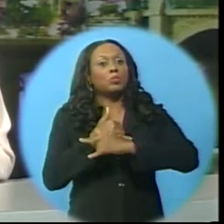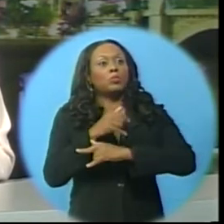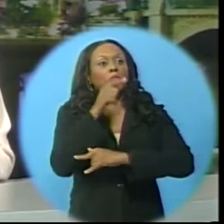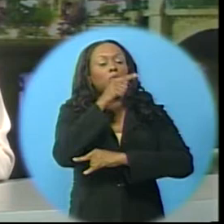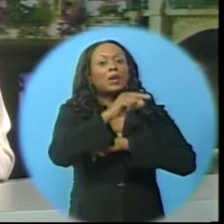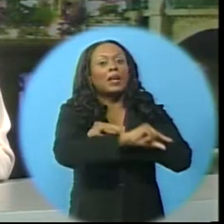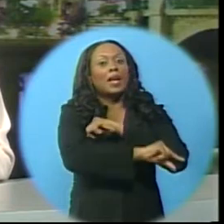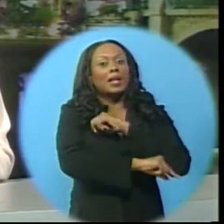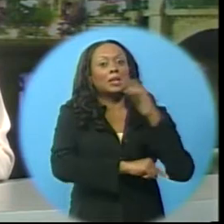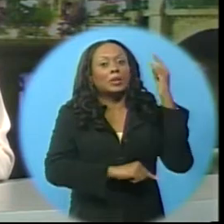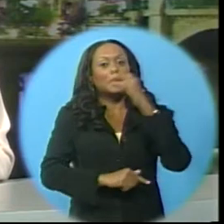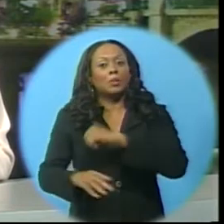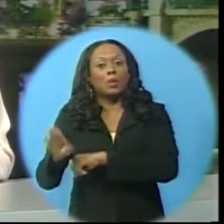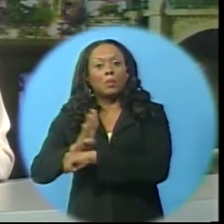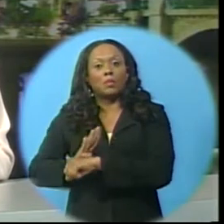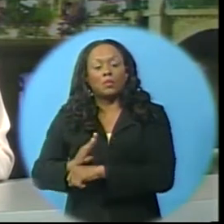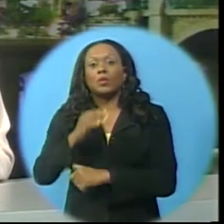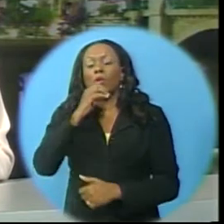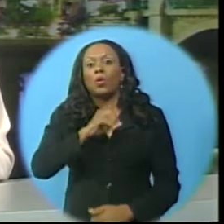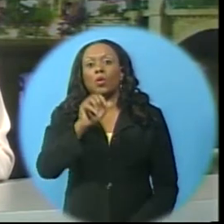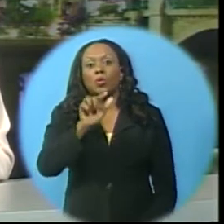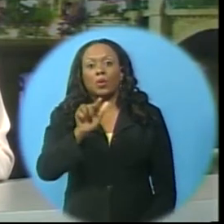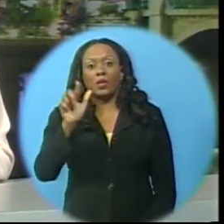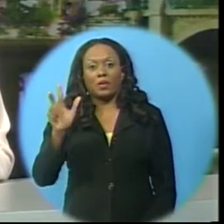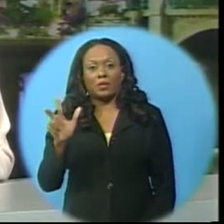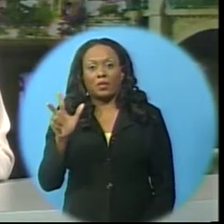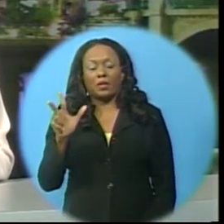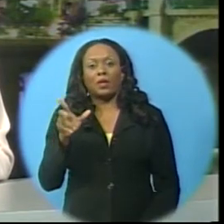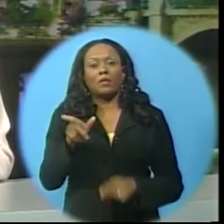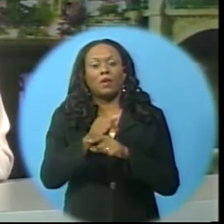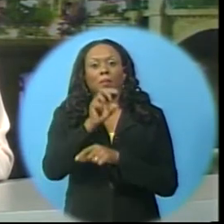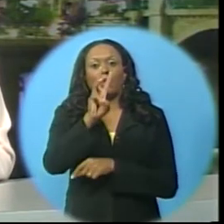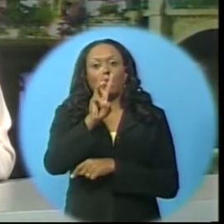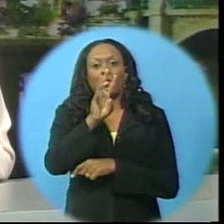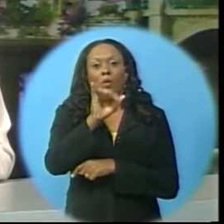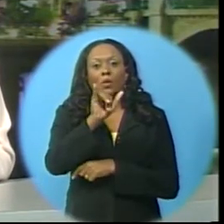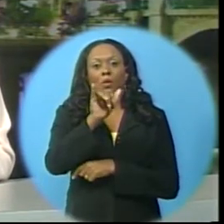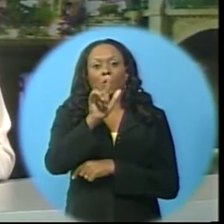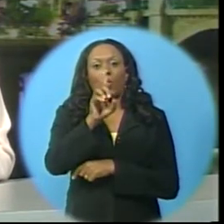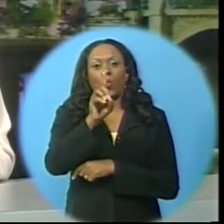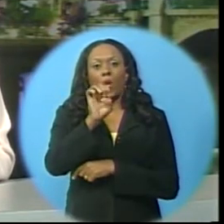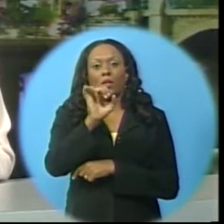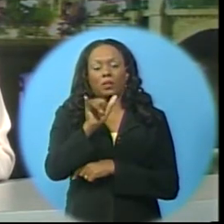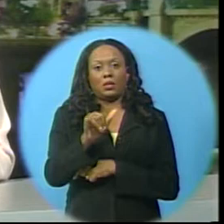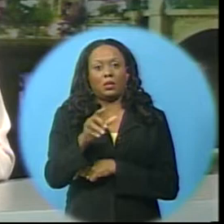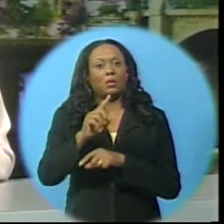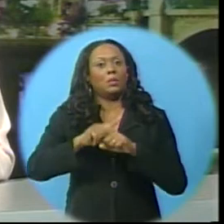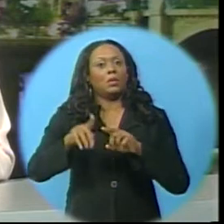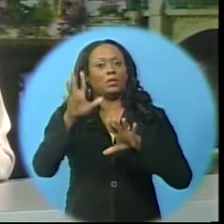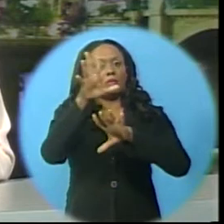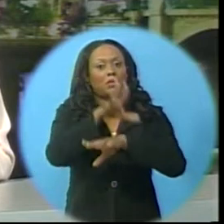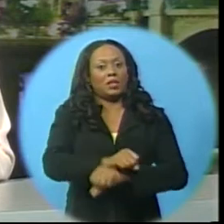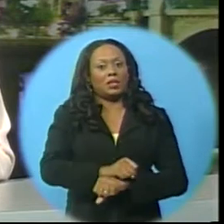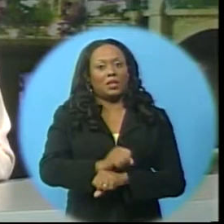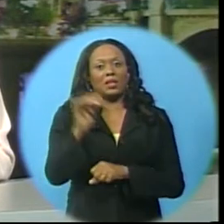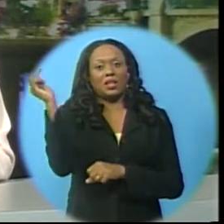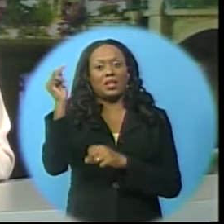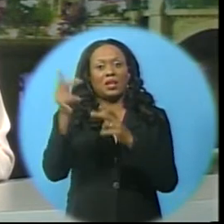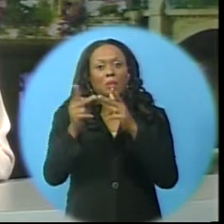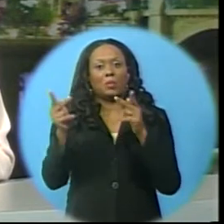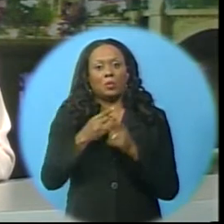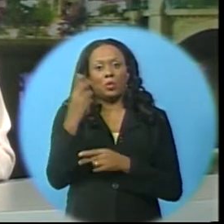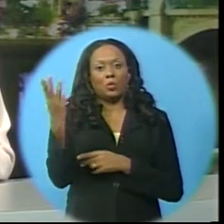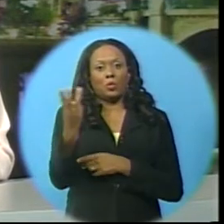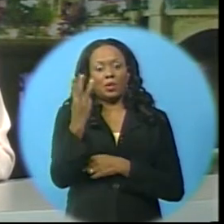Chantelle Foster 23 years of number 2A North Close Wildey Was arrested at the Grantley-Adams International Airport On